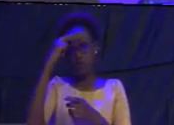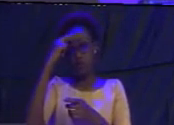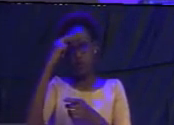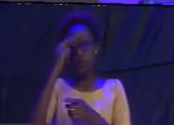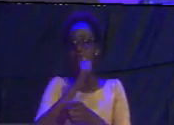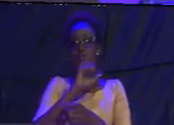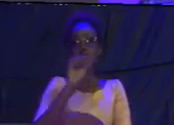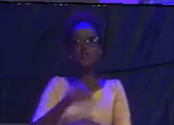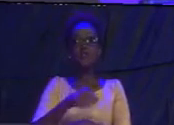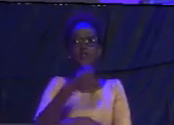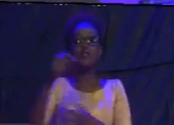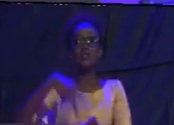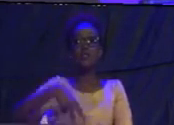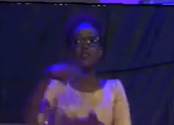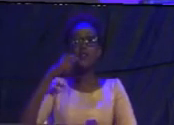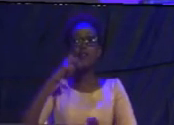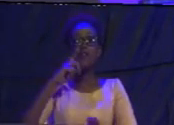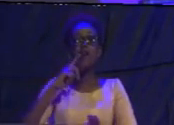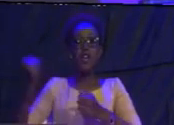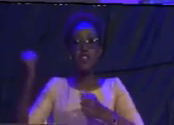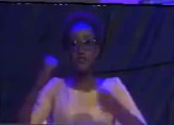batabasha guhagarara imbere y'ababisha babo.